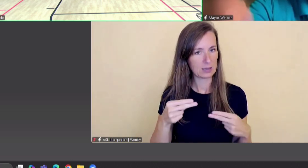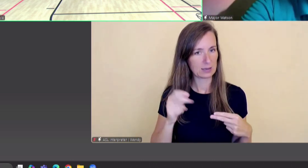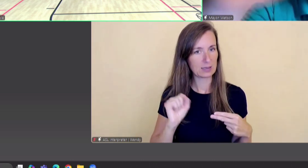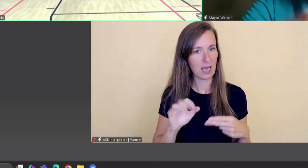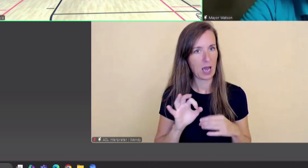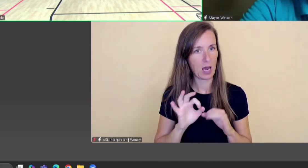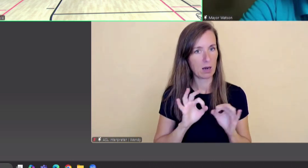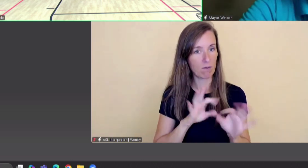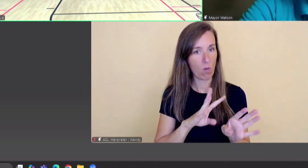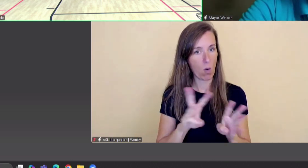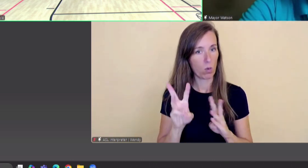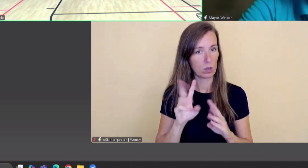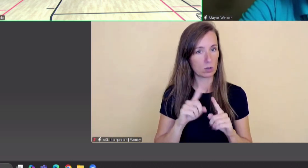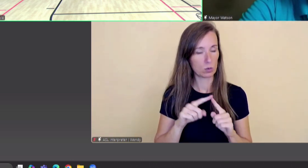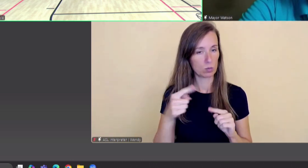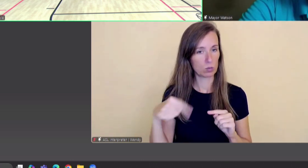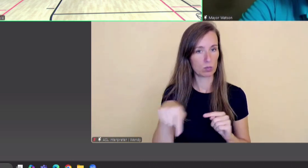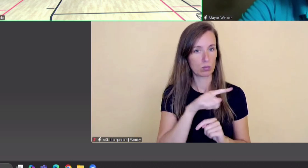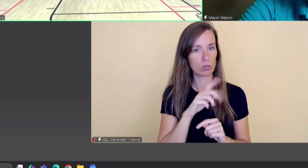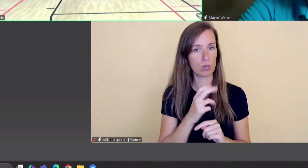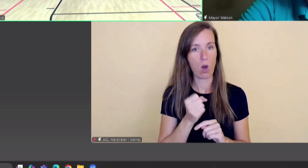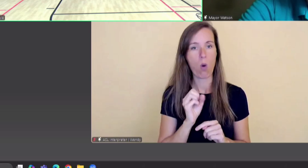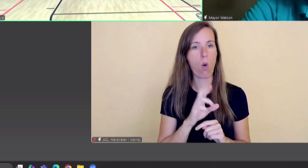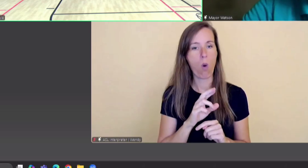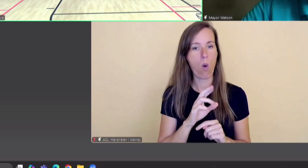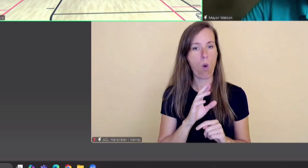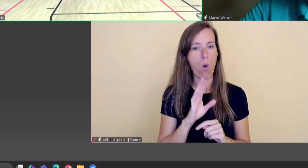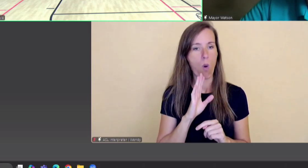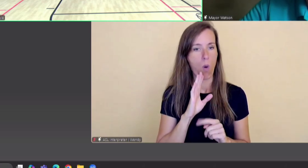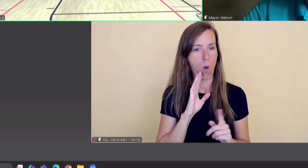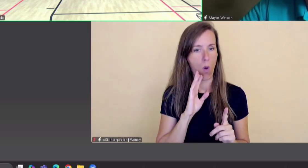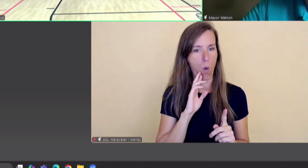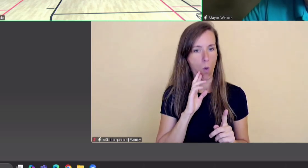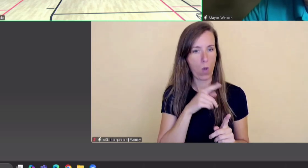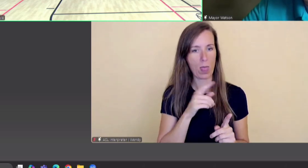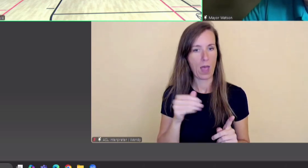we inviting them to provide that same presentation to council?